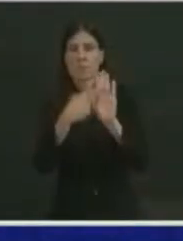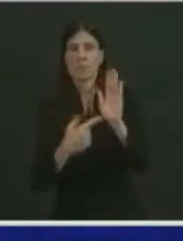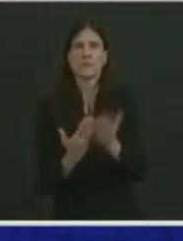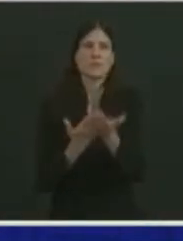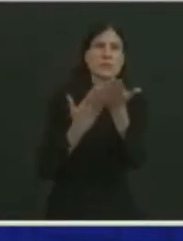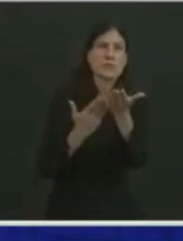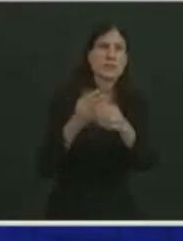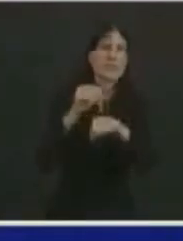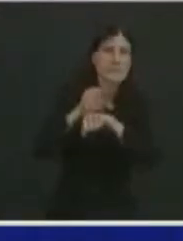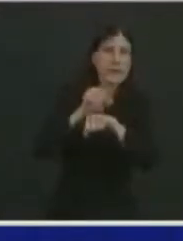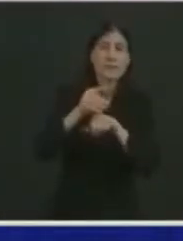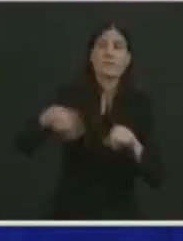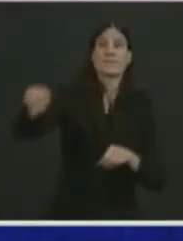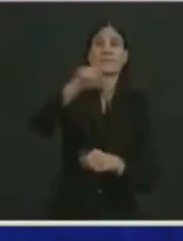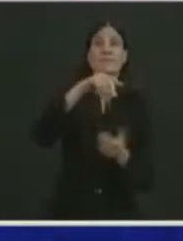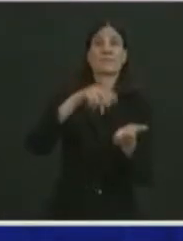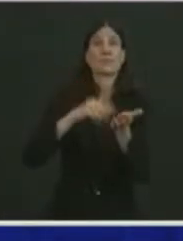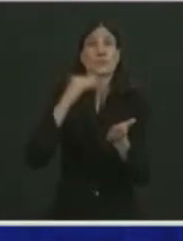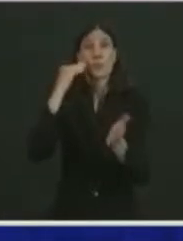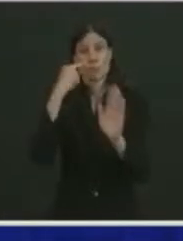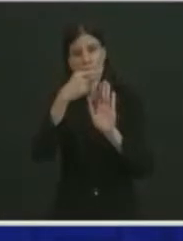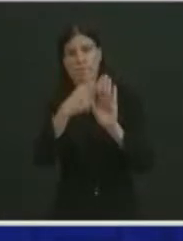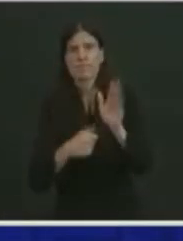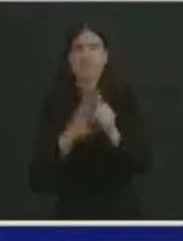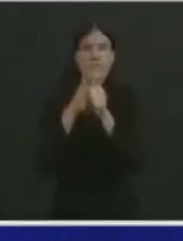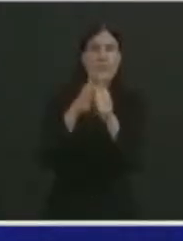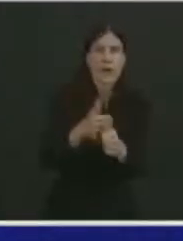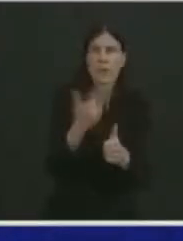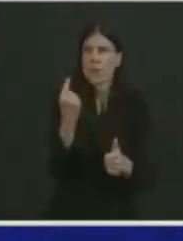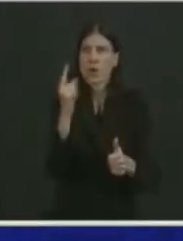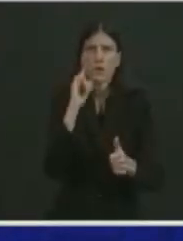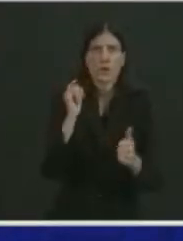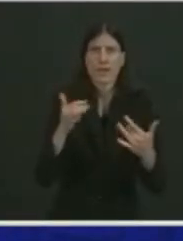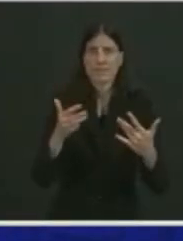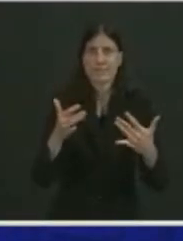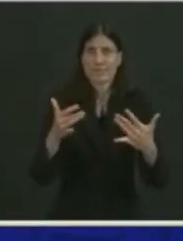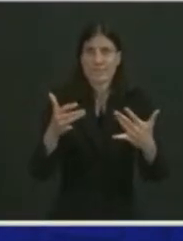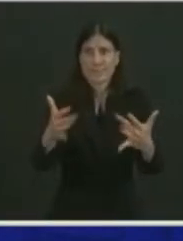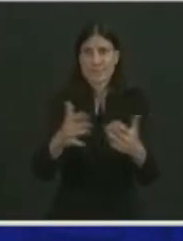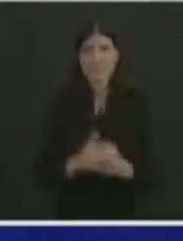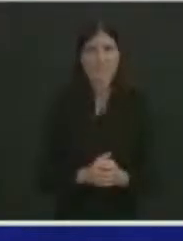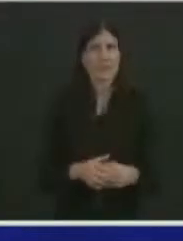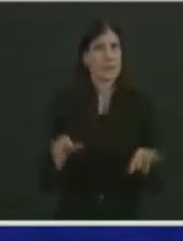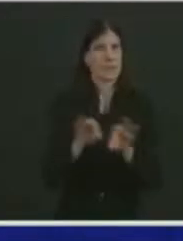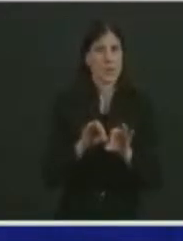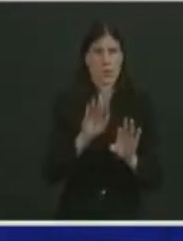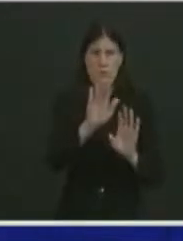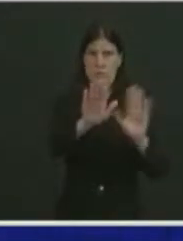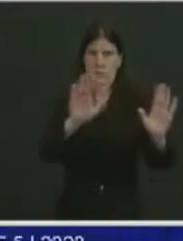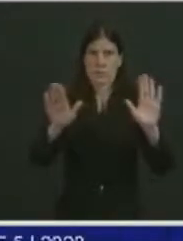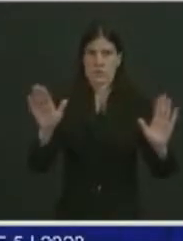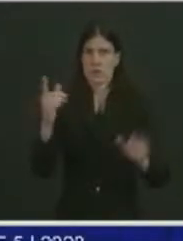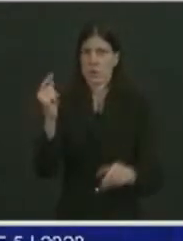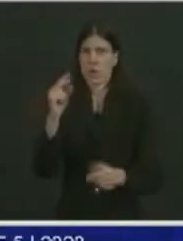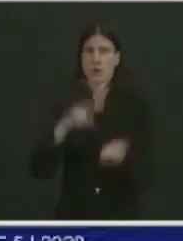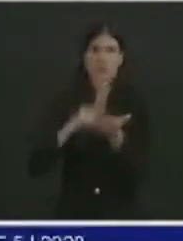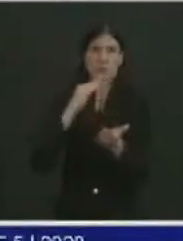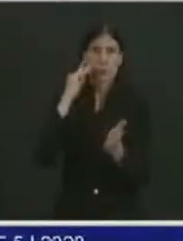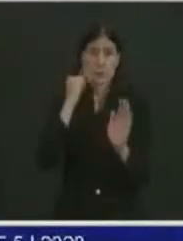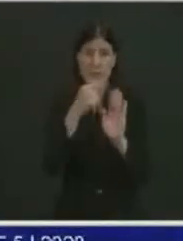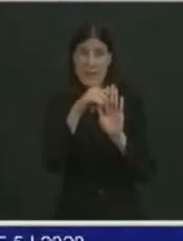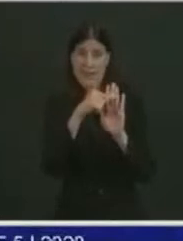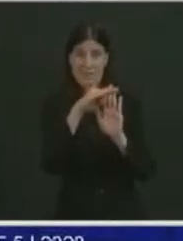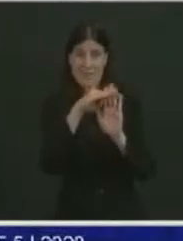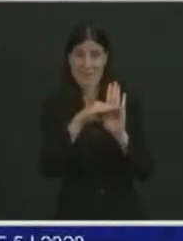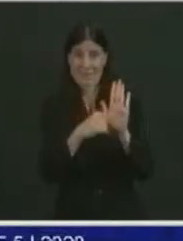unique physical layouts, their own resident populations, and their own other factors. We